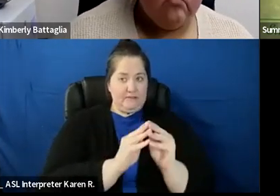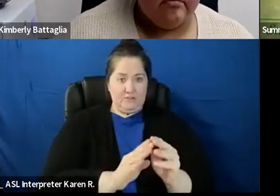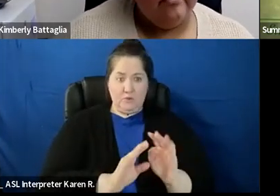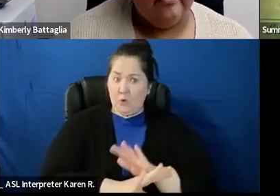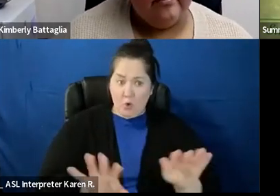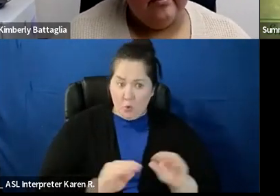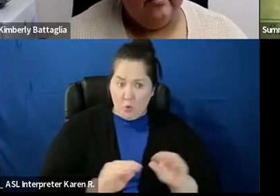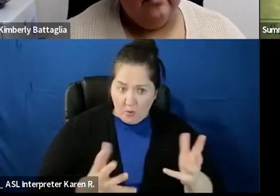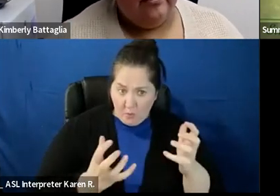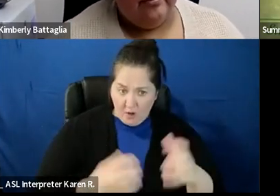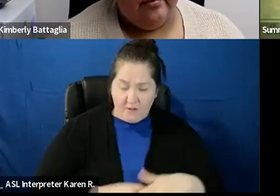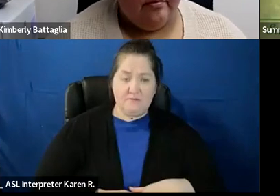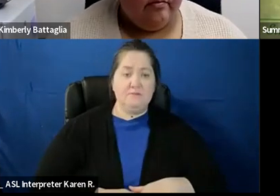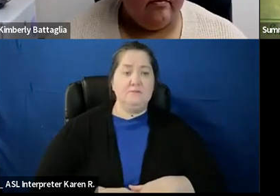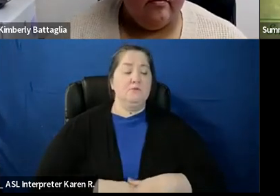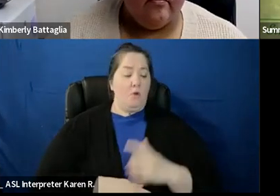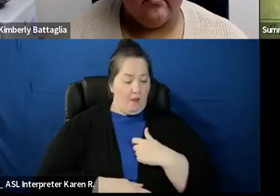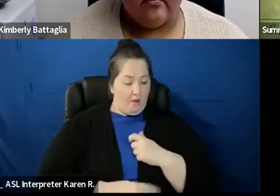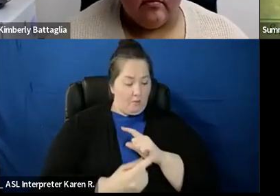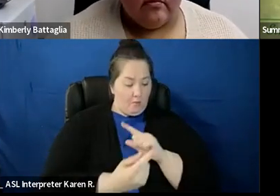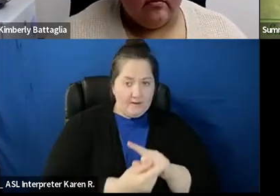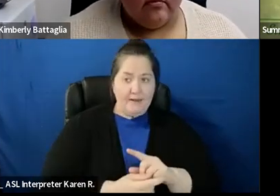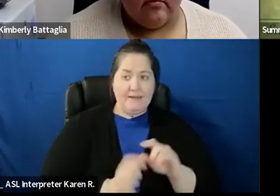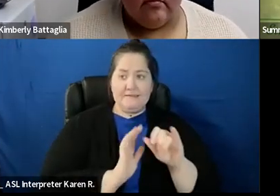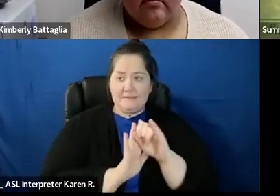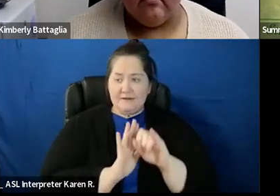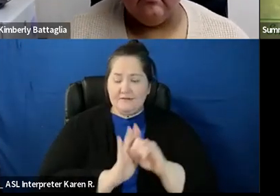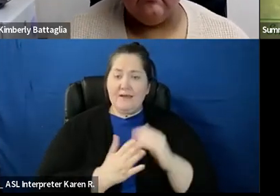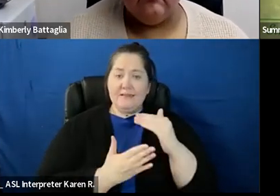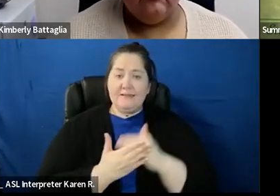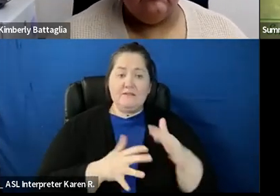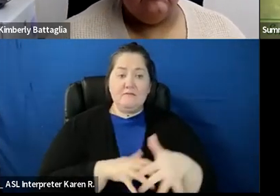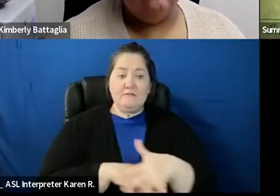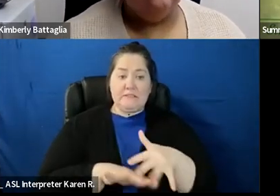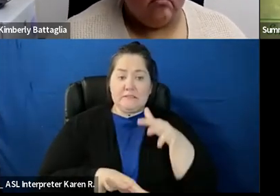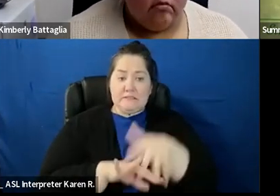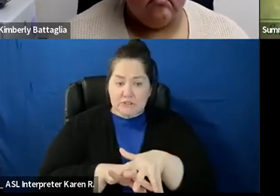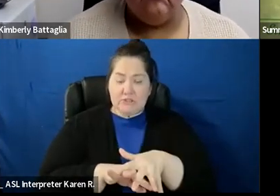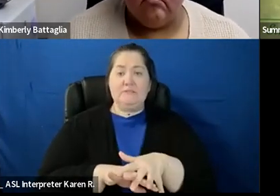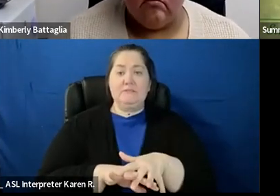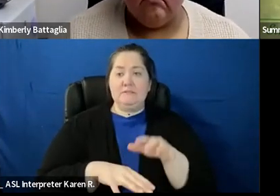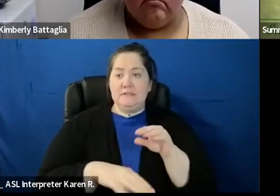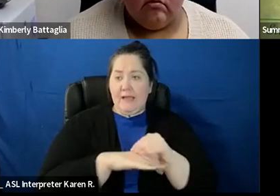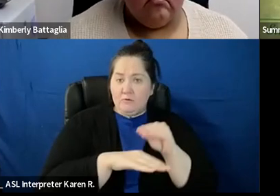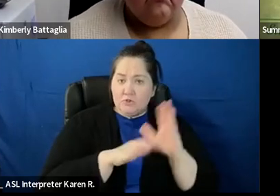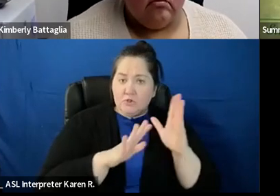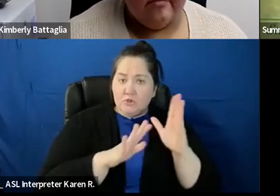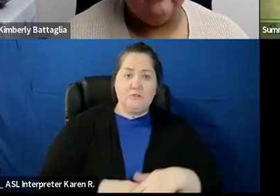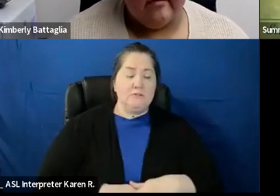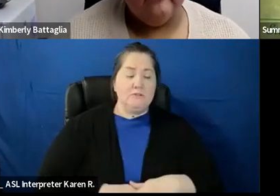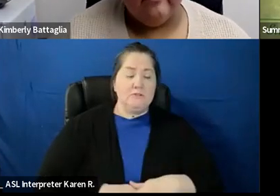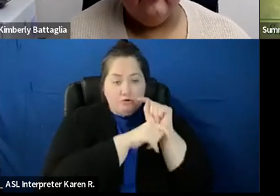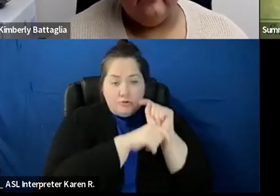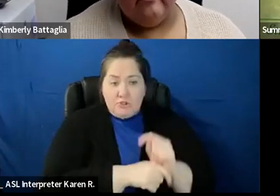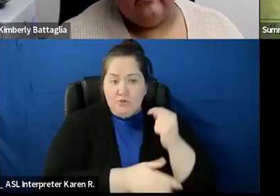So I went out and I identified a list of Indigenous counselors. I identified non-traditional therapies.